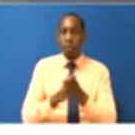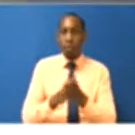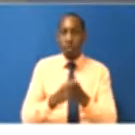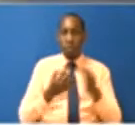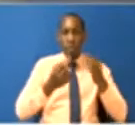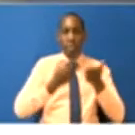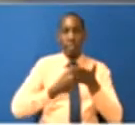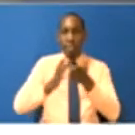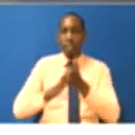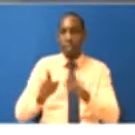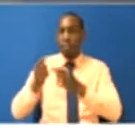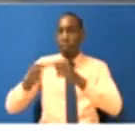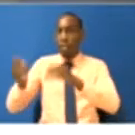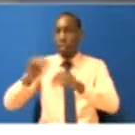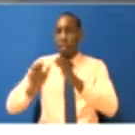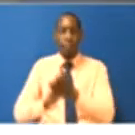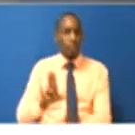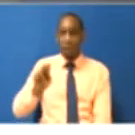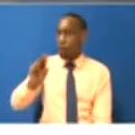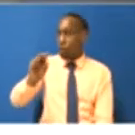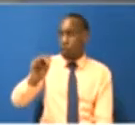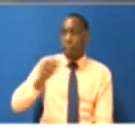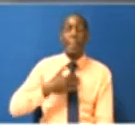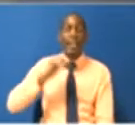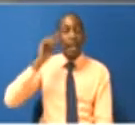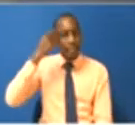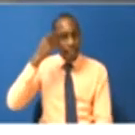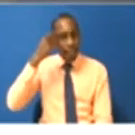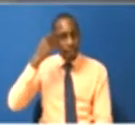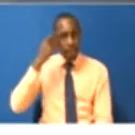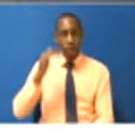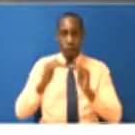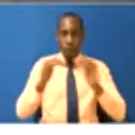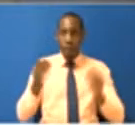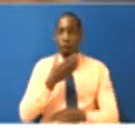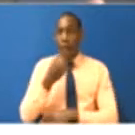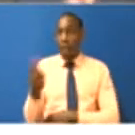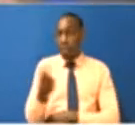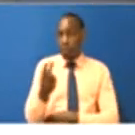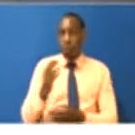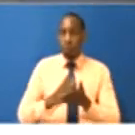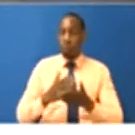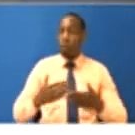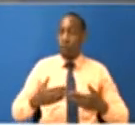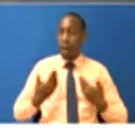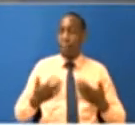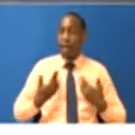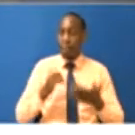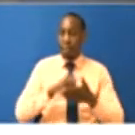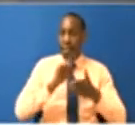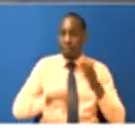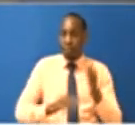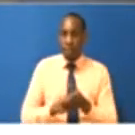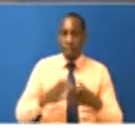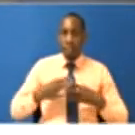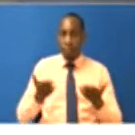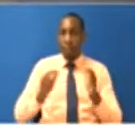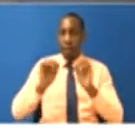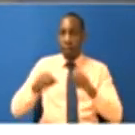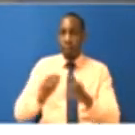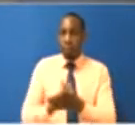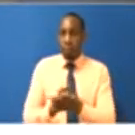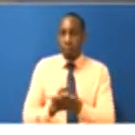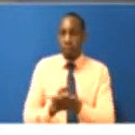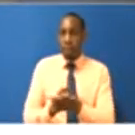is winning elections no no not at all in fact uh i think uh really to be fair to the three gentlemen we are very happy that you've got people that you can actually